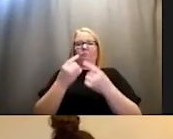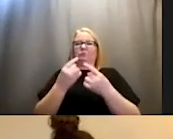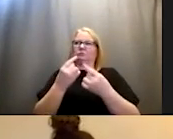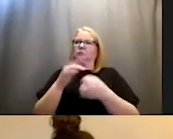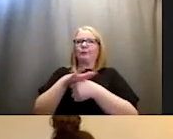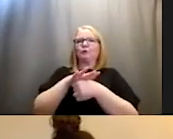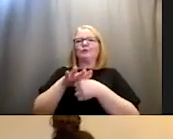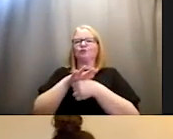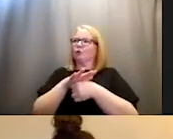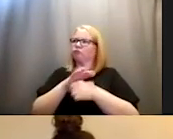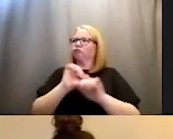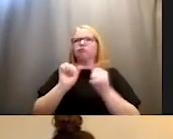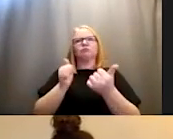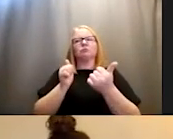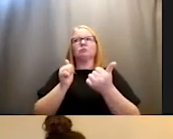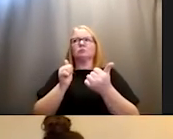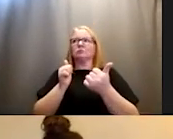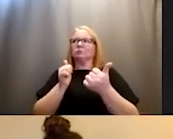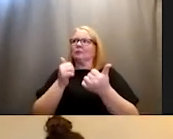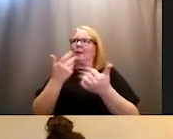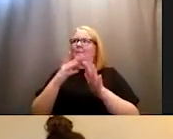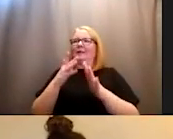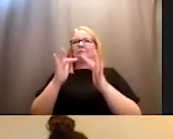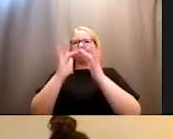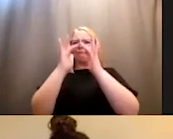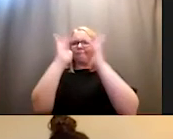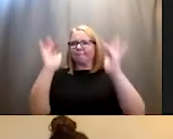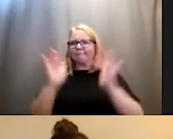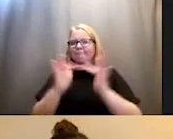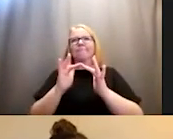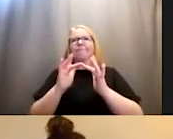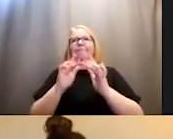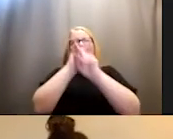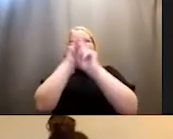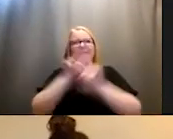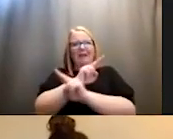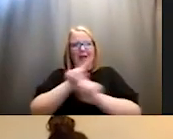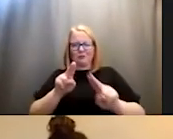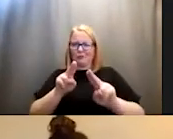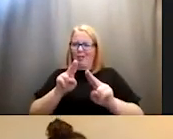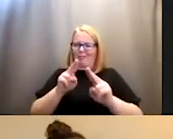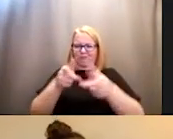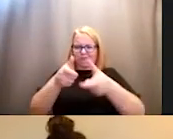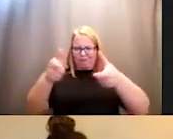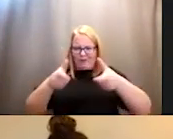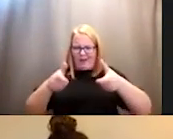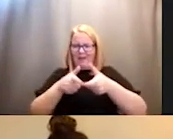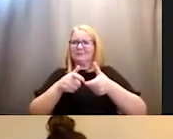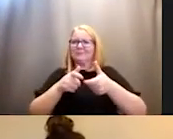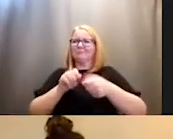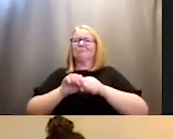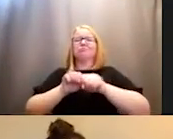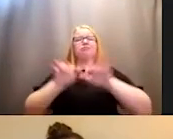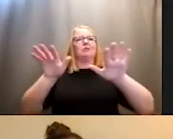she'd been running this very successful international brand for a very long time, and so there was an entire generation of young women and